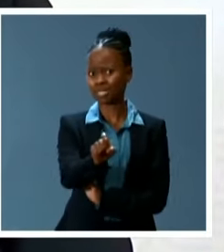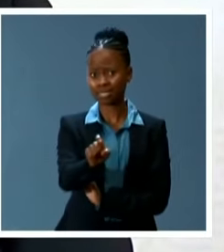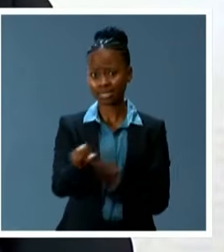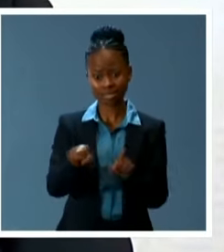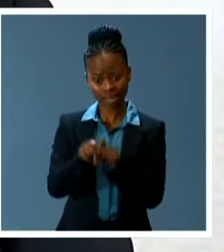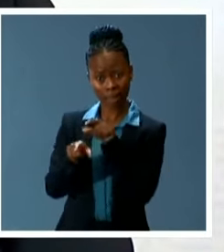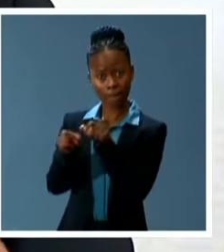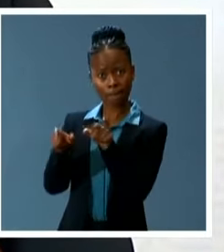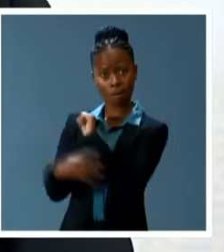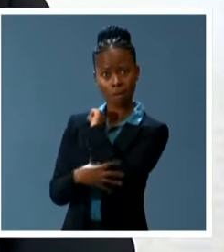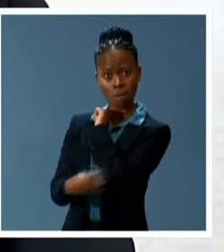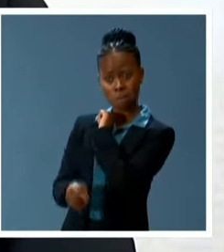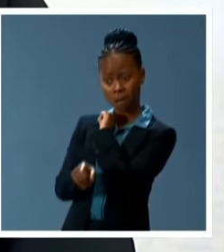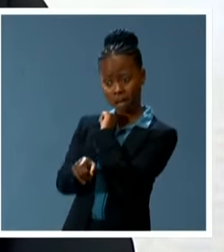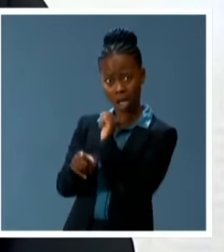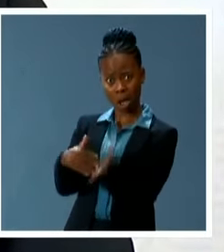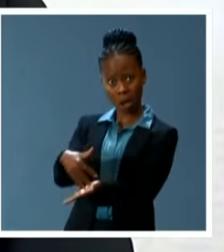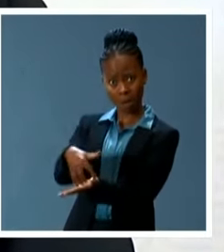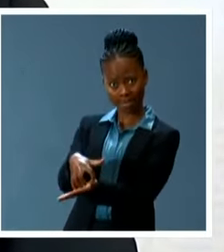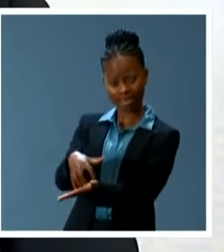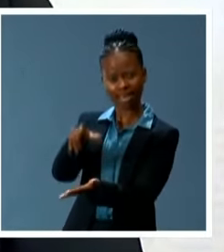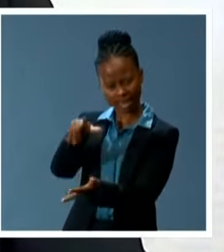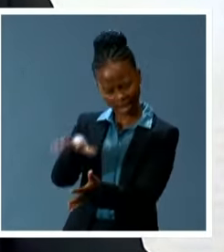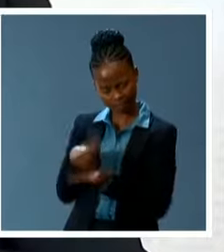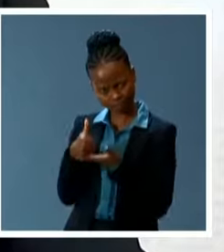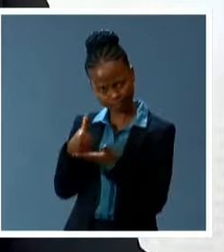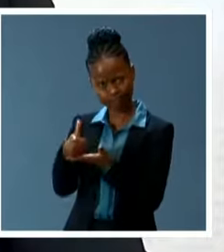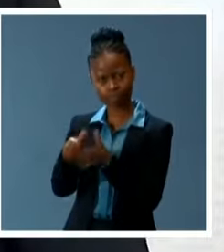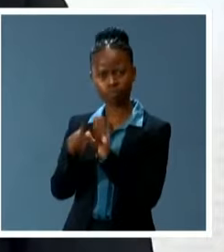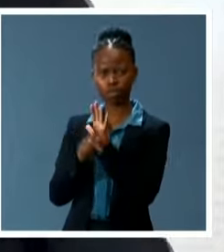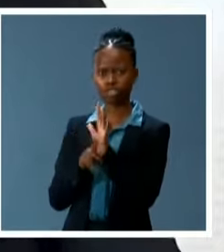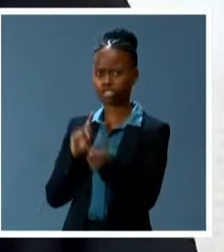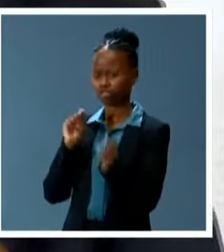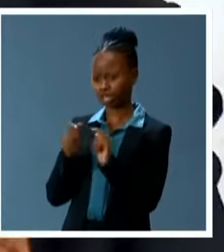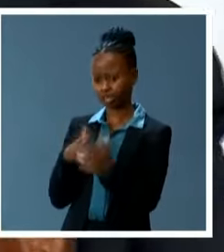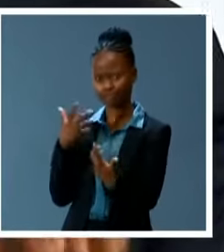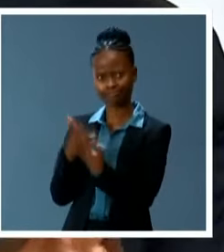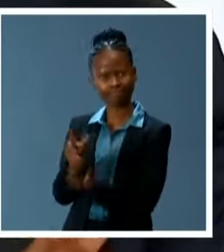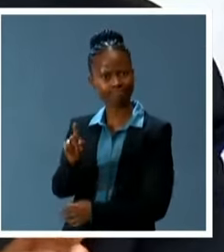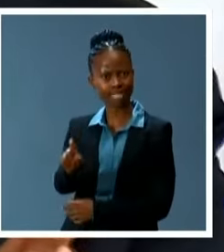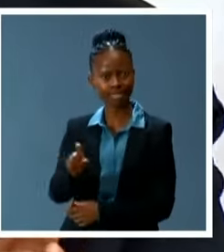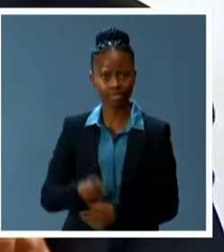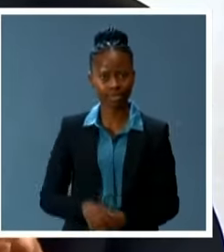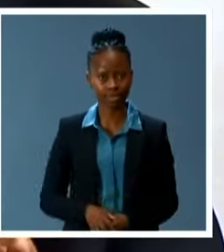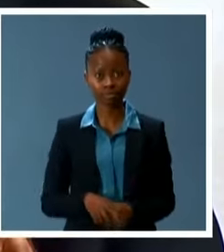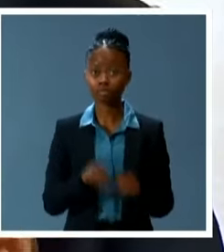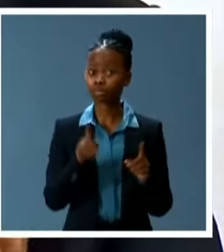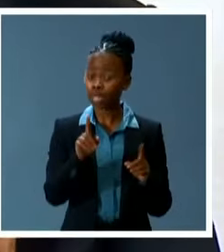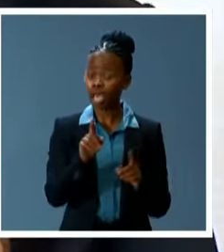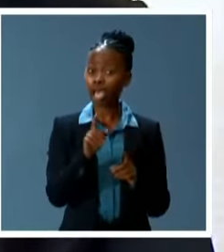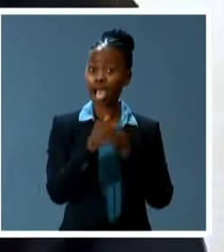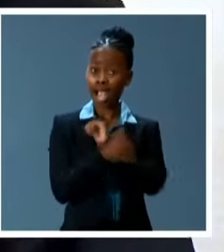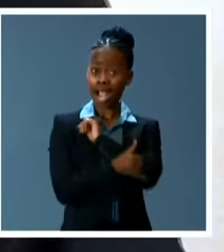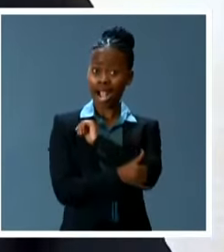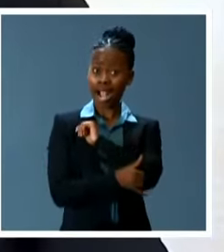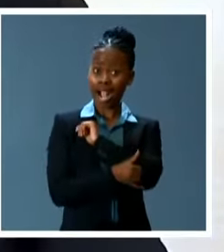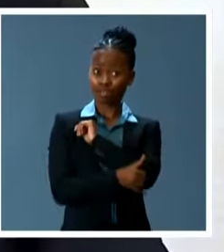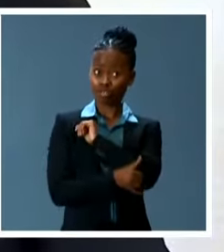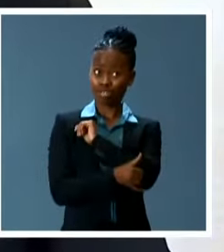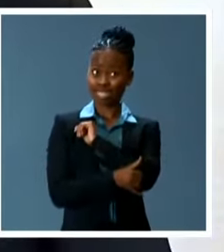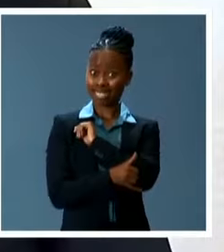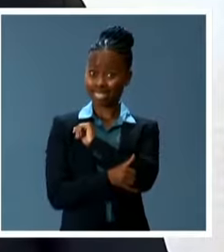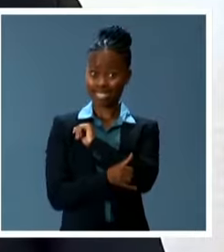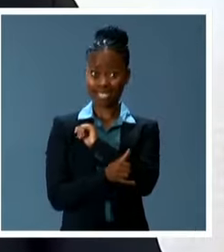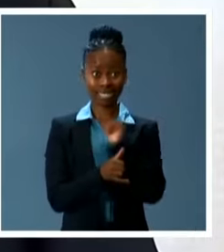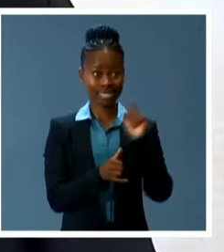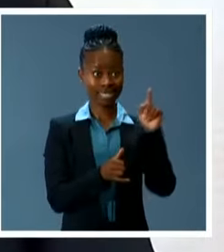and more vulnerable conditions in societies. But for the developing countries to do it, they need support. And